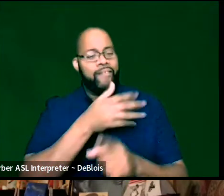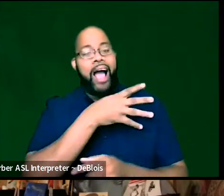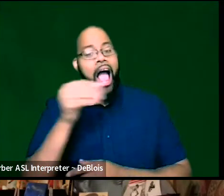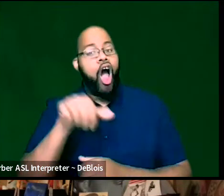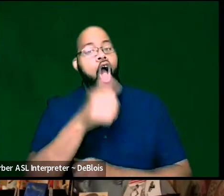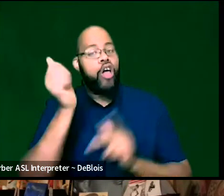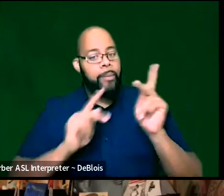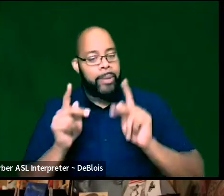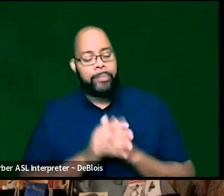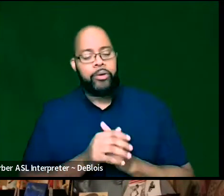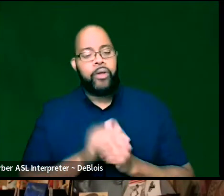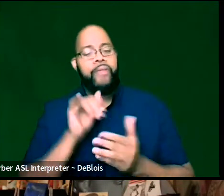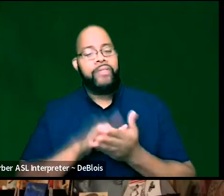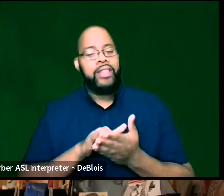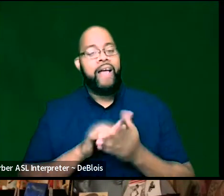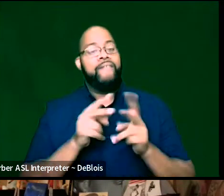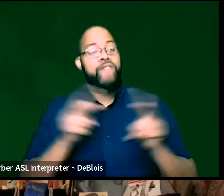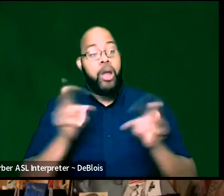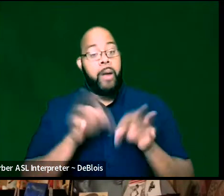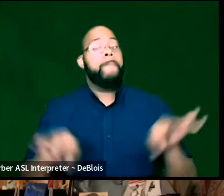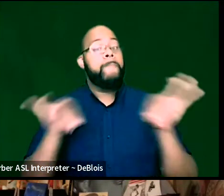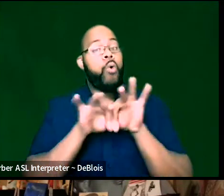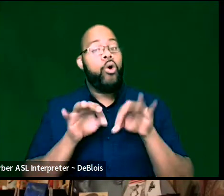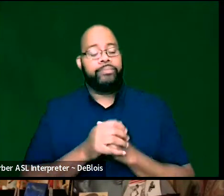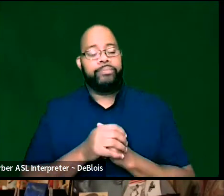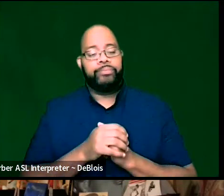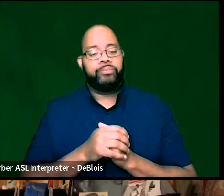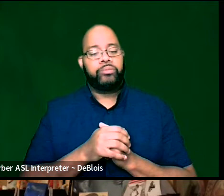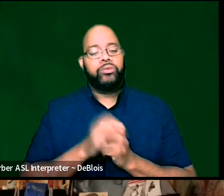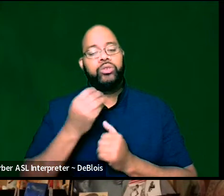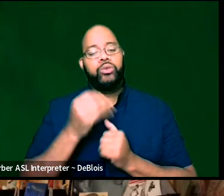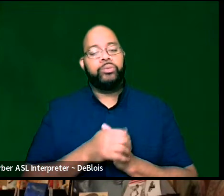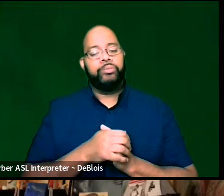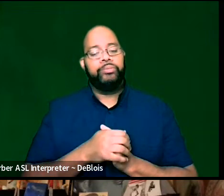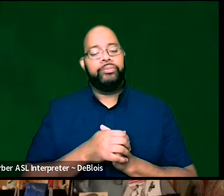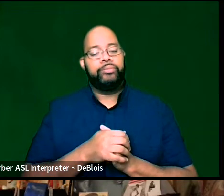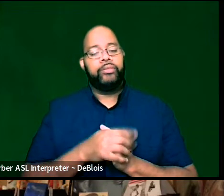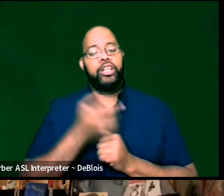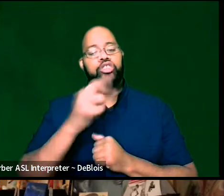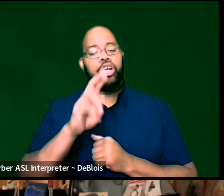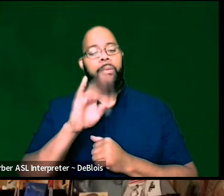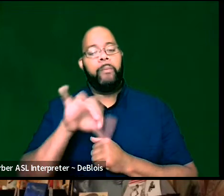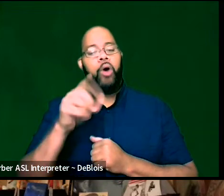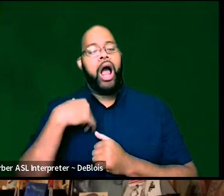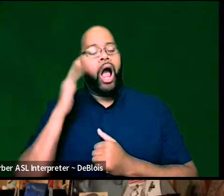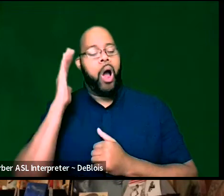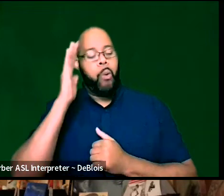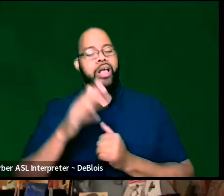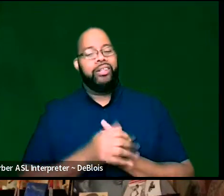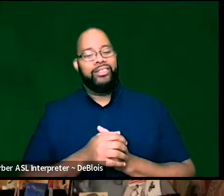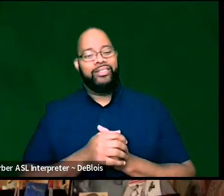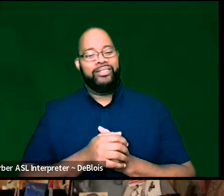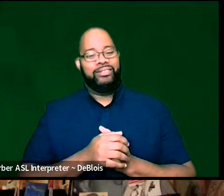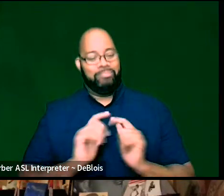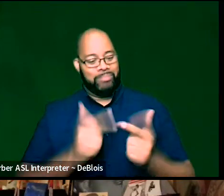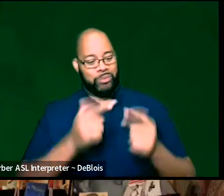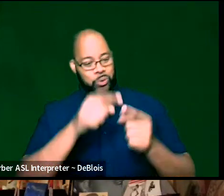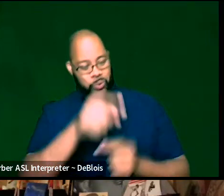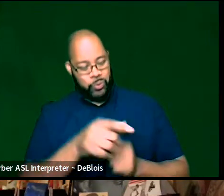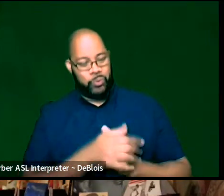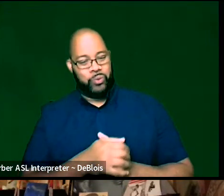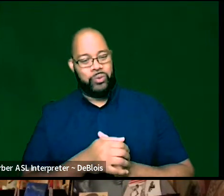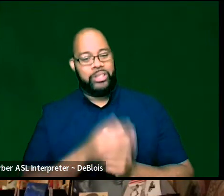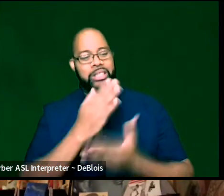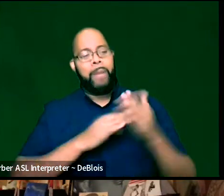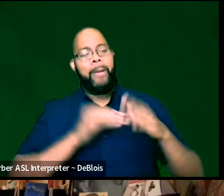other people's, which is very important. And so, Dr. Boyd, I will hand it over to you,